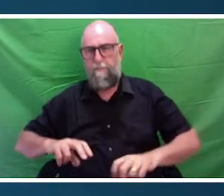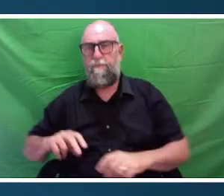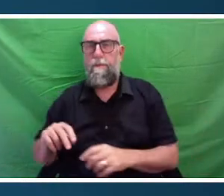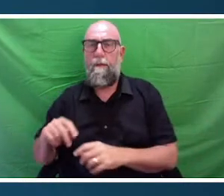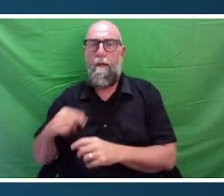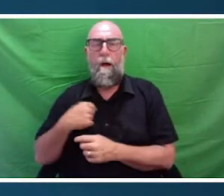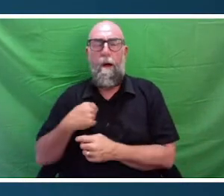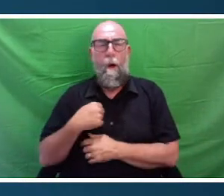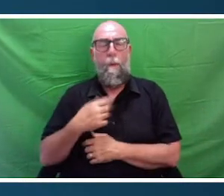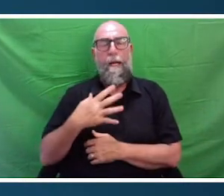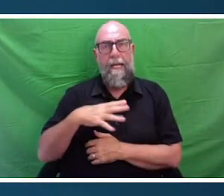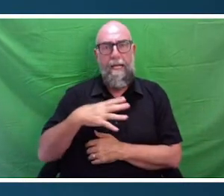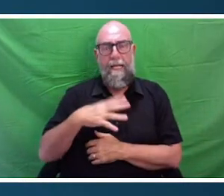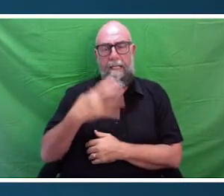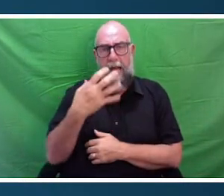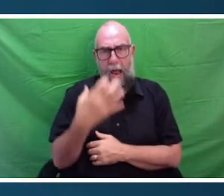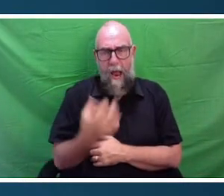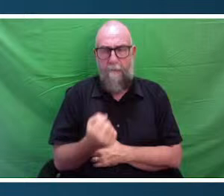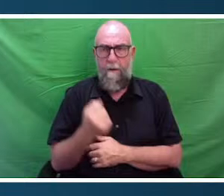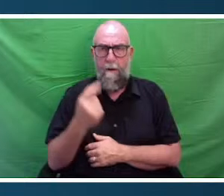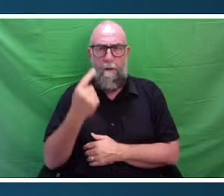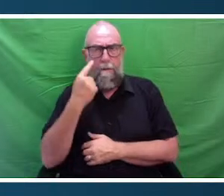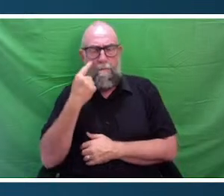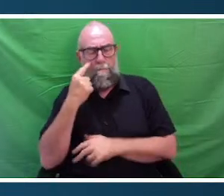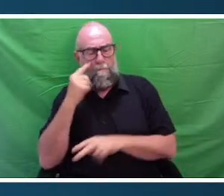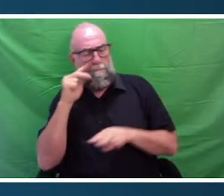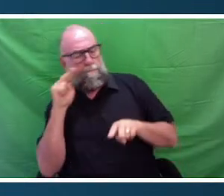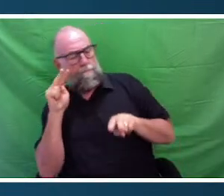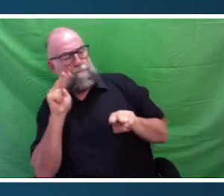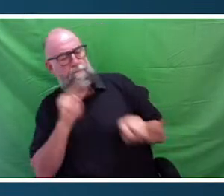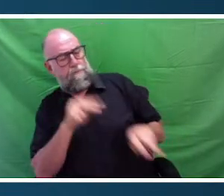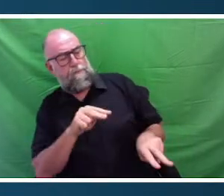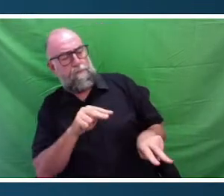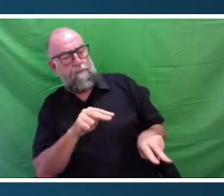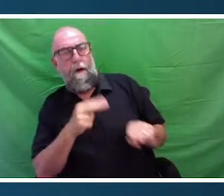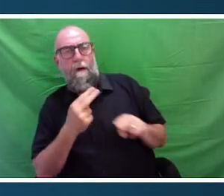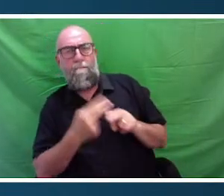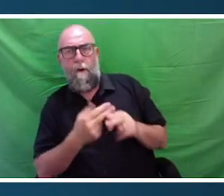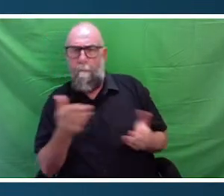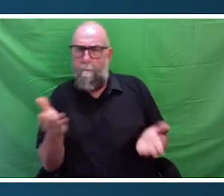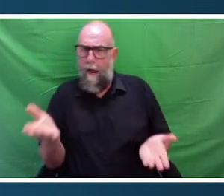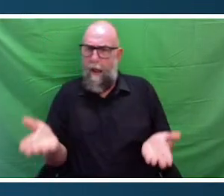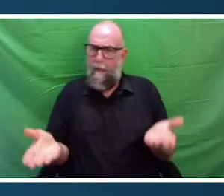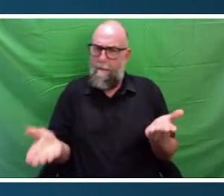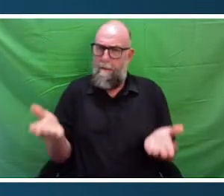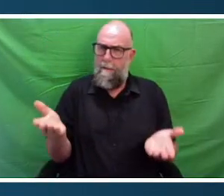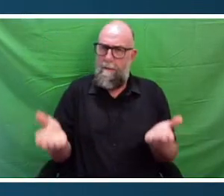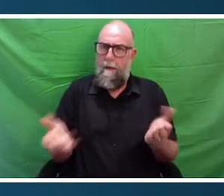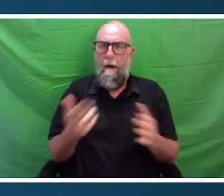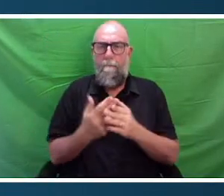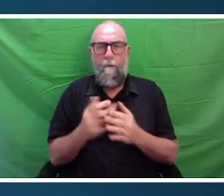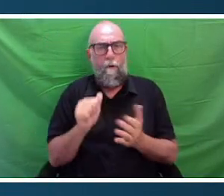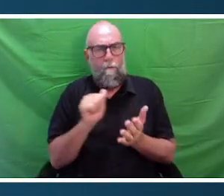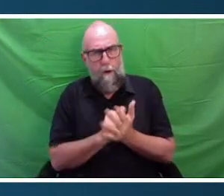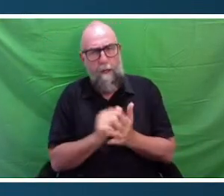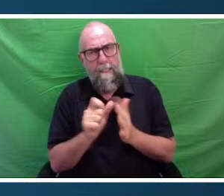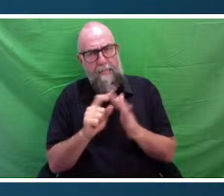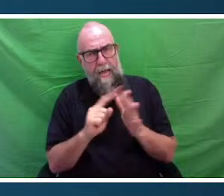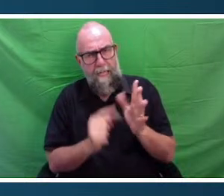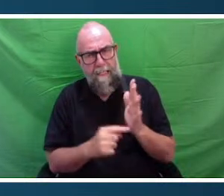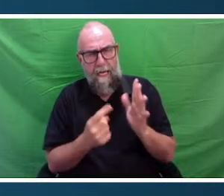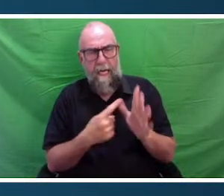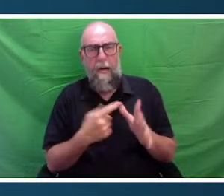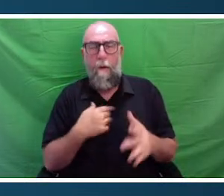bird-eye view, a balanced pictures from a thousand, for many thousands of point of data, to see how things have been there out